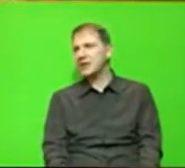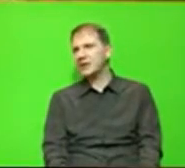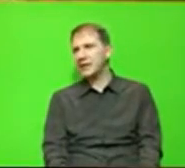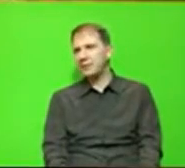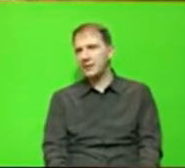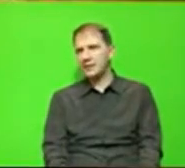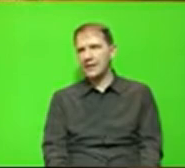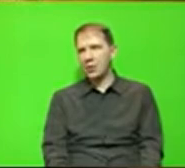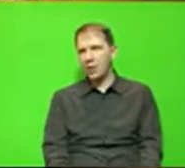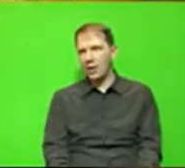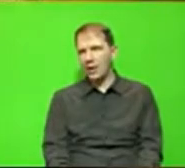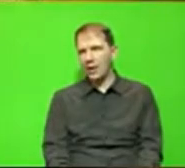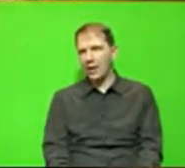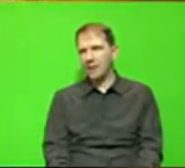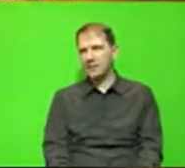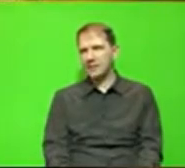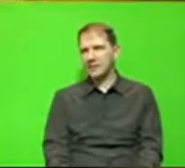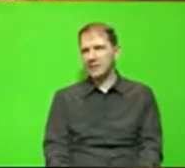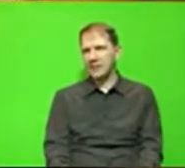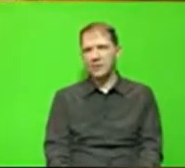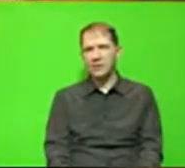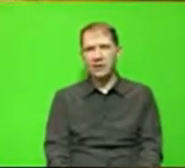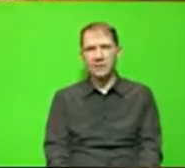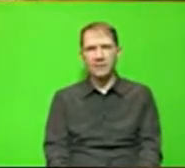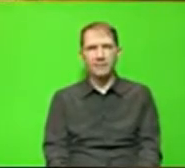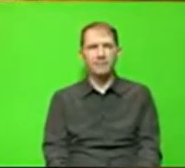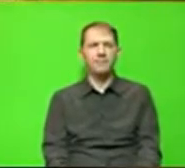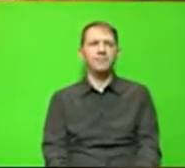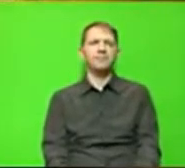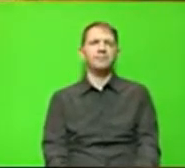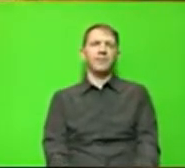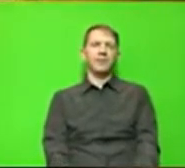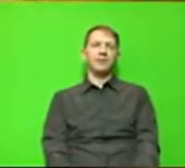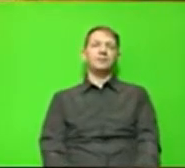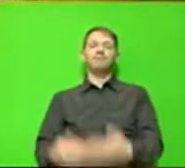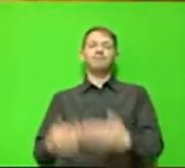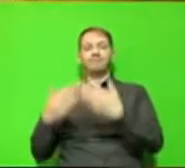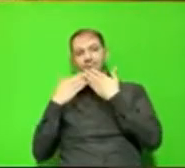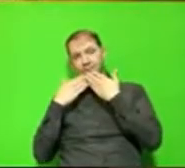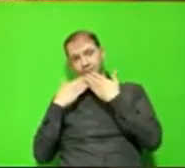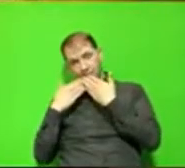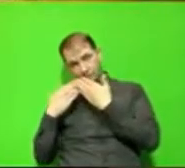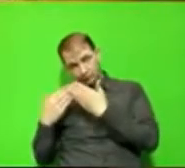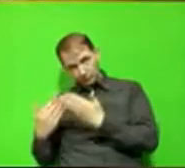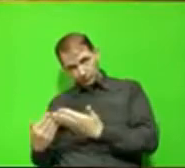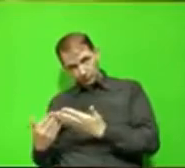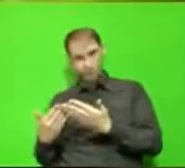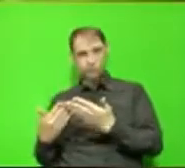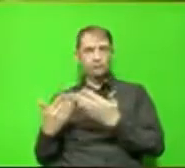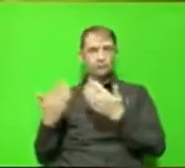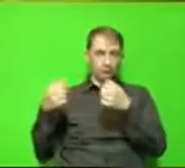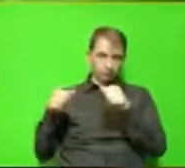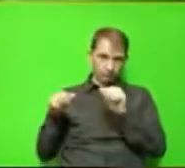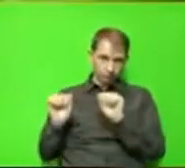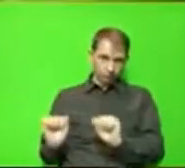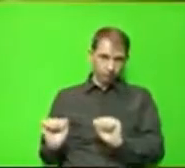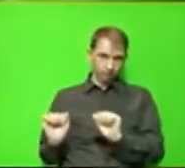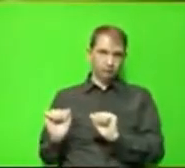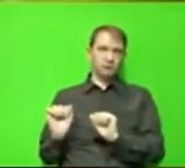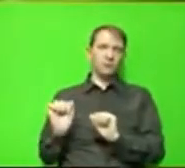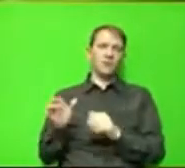Honorable Mananiso, the Chairperson for the Select Committee on Security and